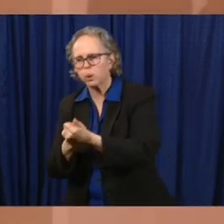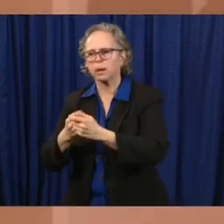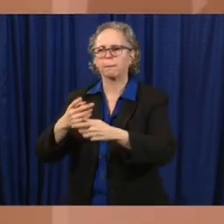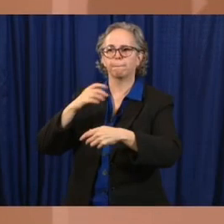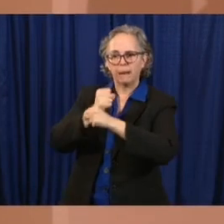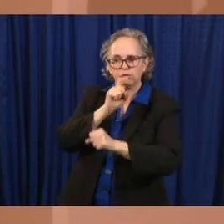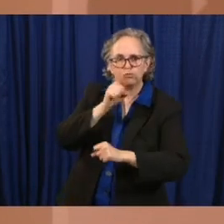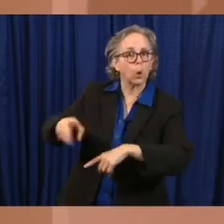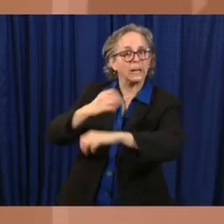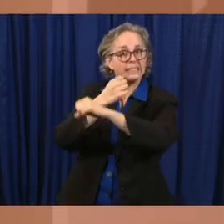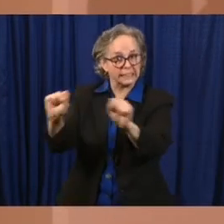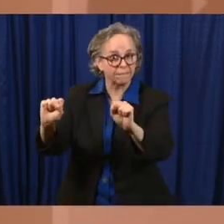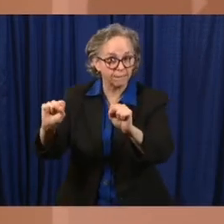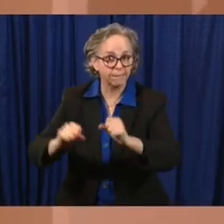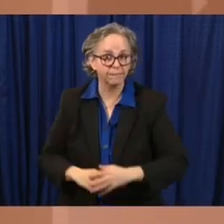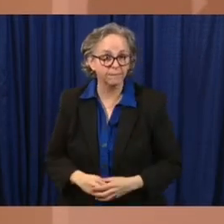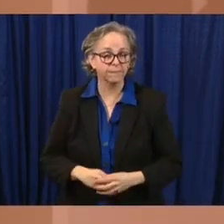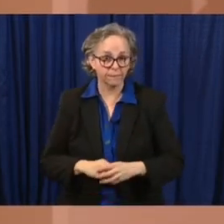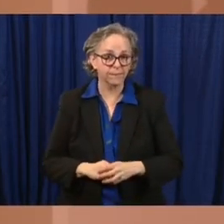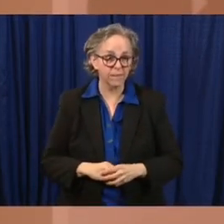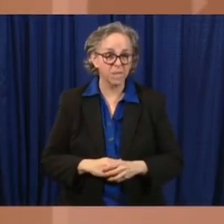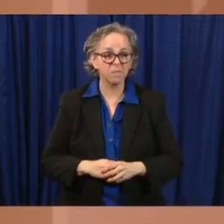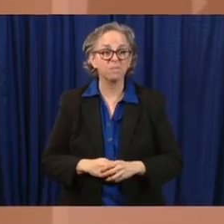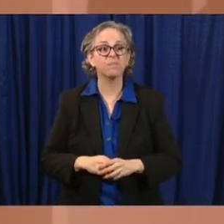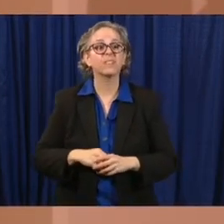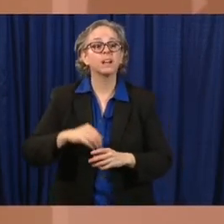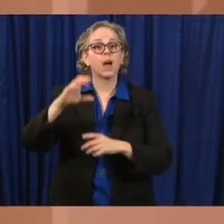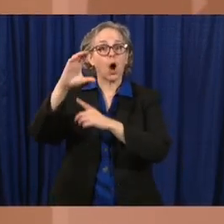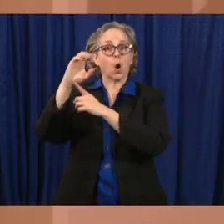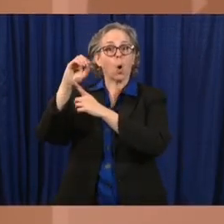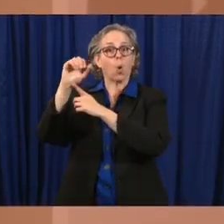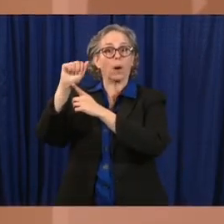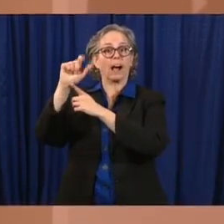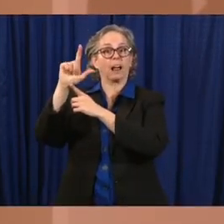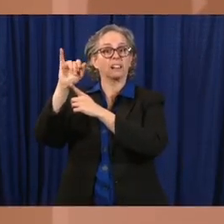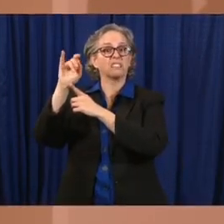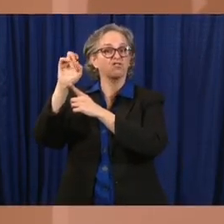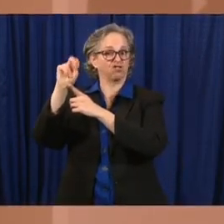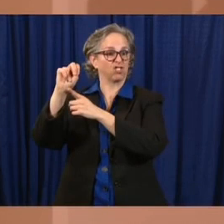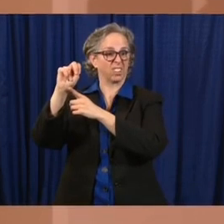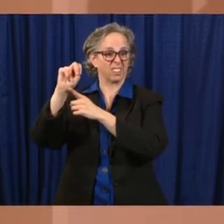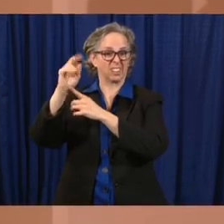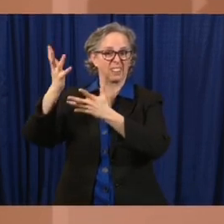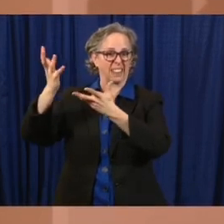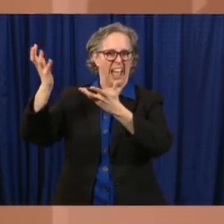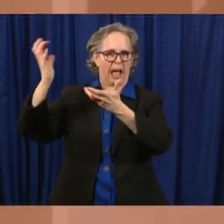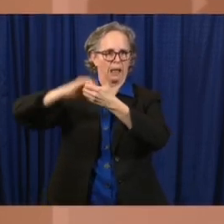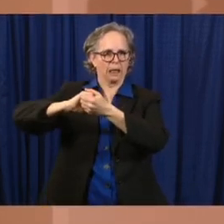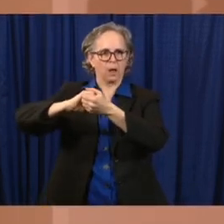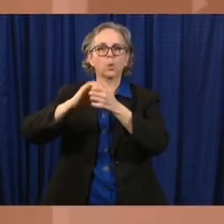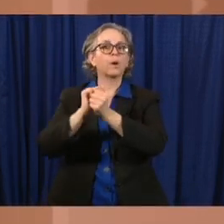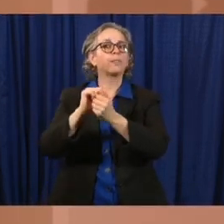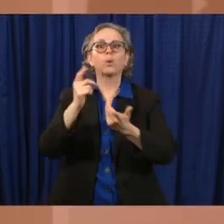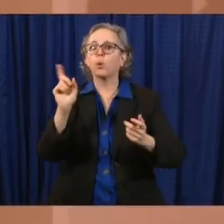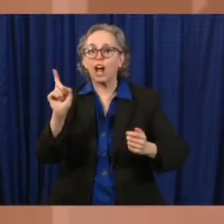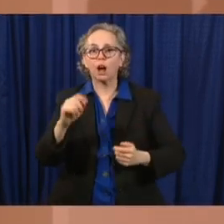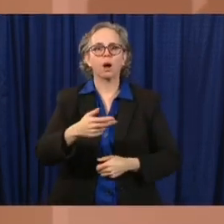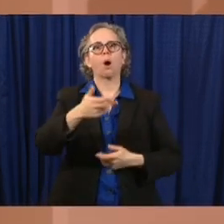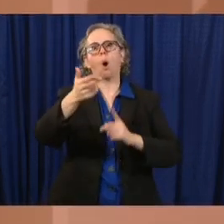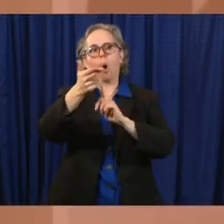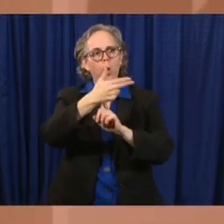the Coalition, Cohio, will stand up hotels and motels on an individual need basis to